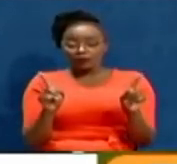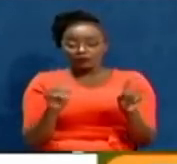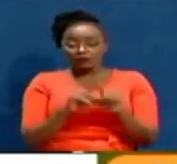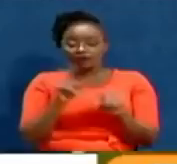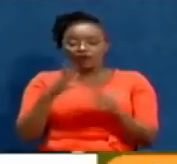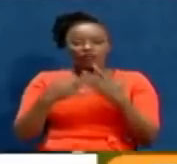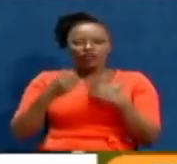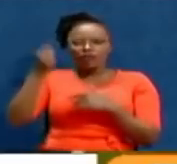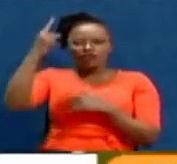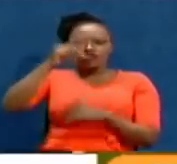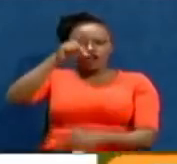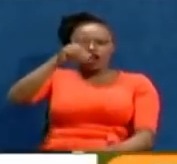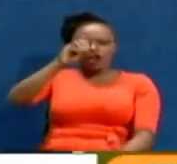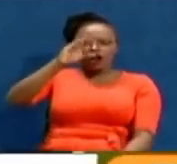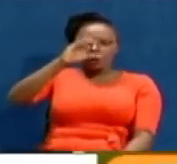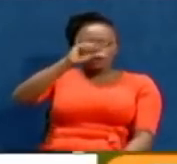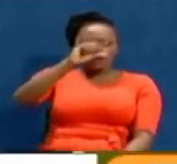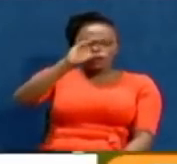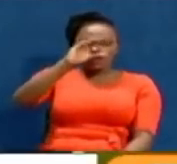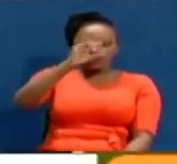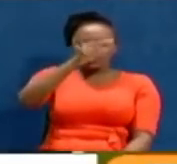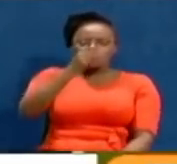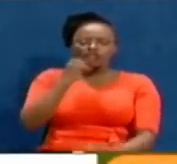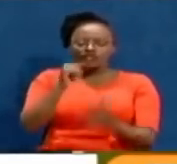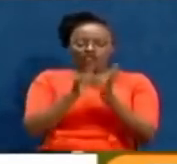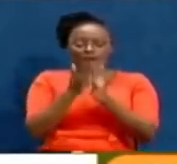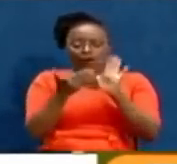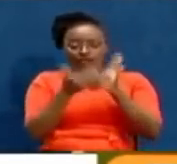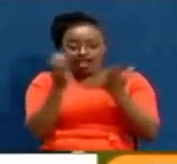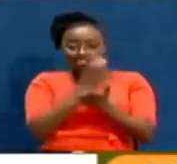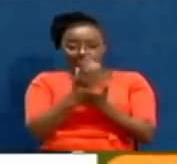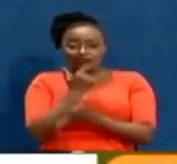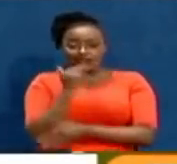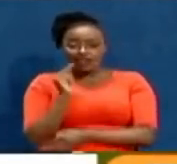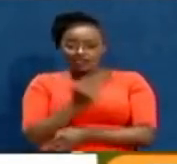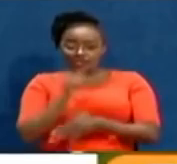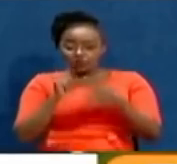ile nilishika ni apogisho kuniambia kuna ukurasa Biblia ambaye inasema